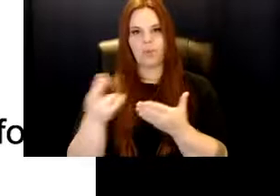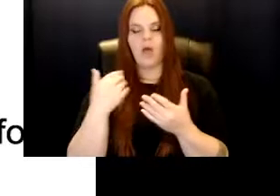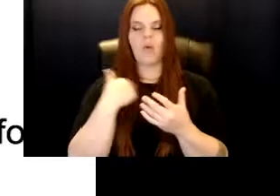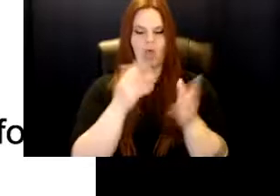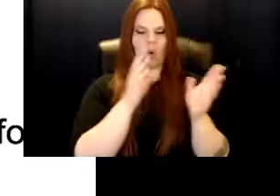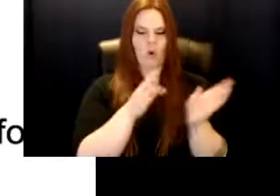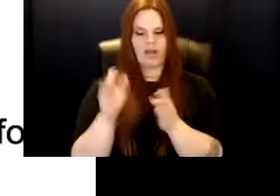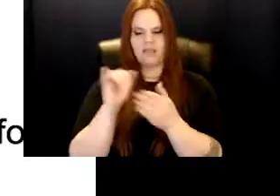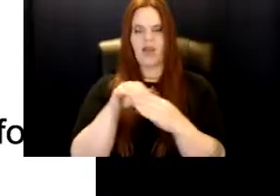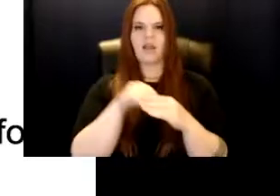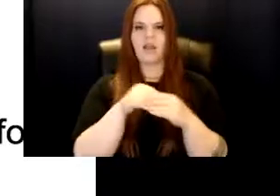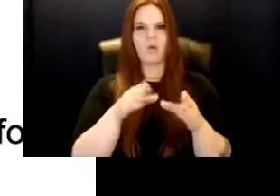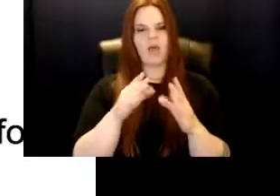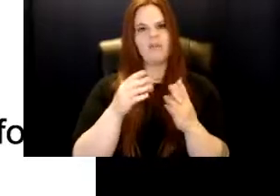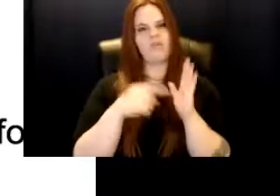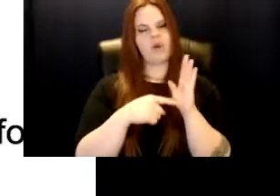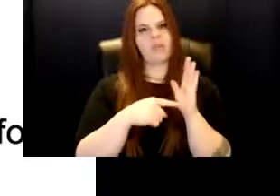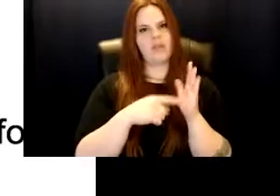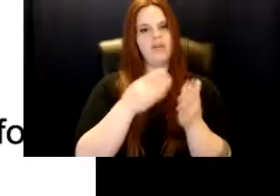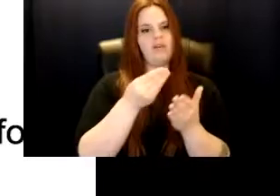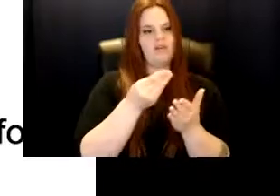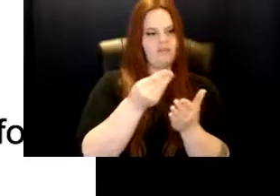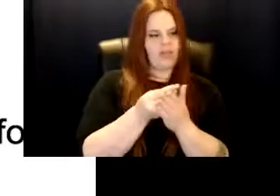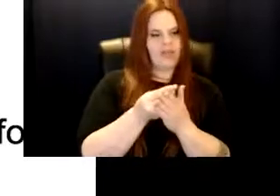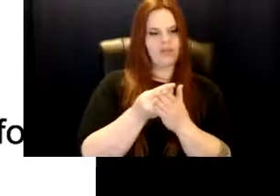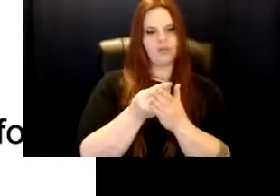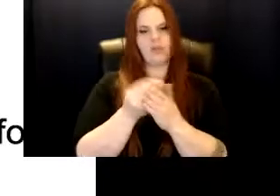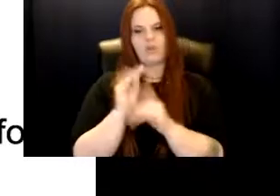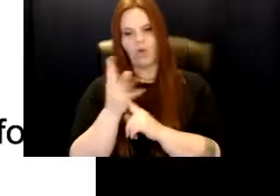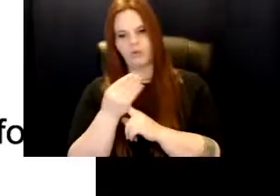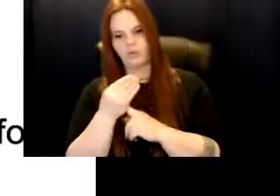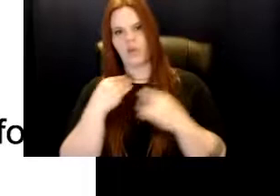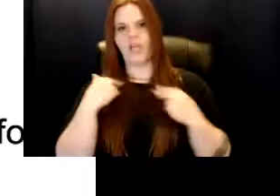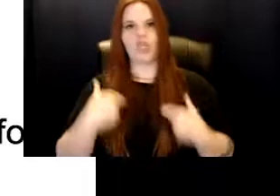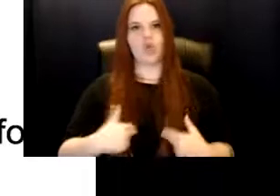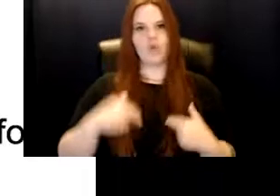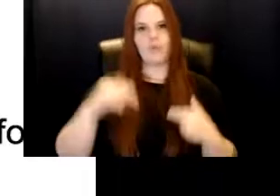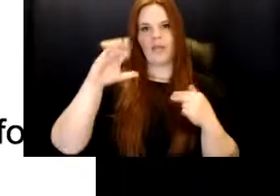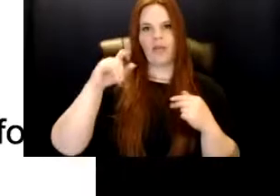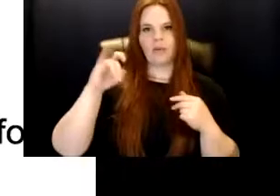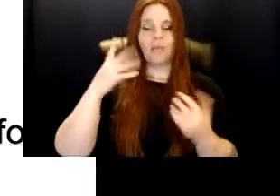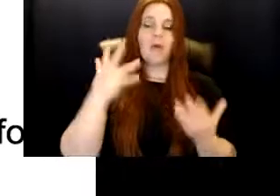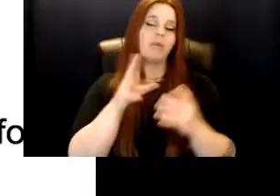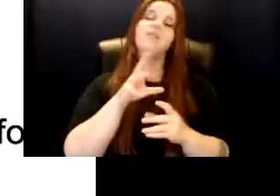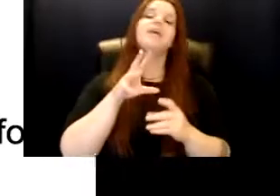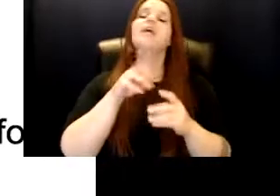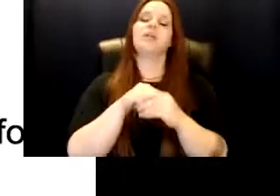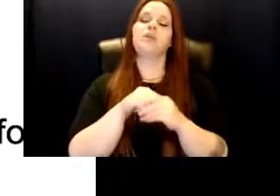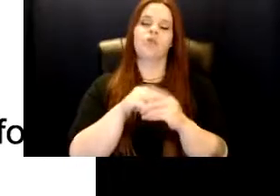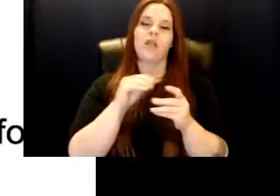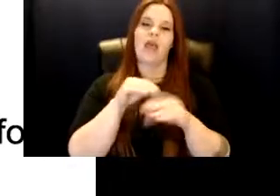as an example, financial, cultural, human capital might be the inclusion and influence of the disability